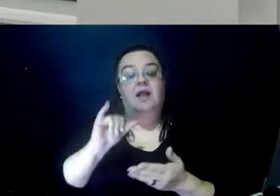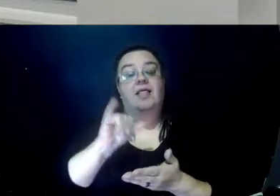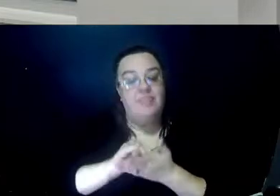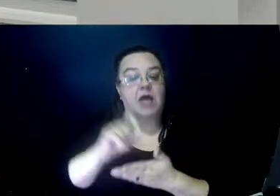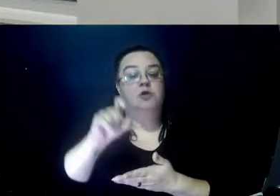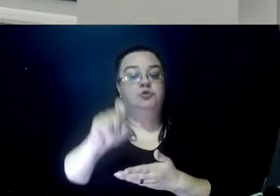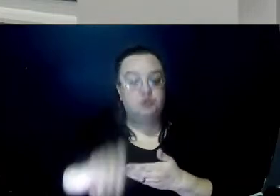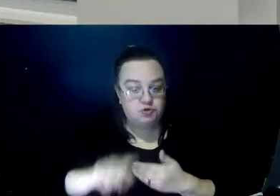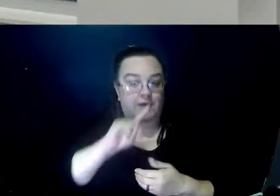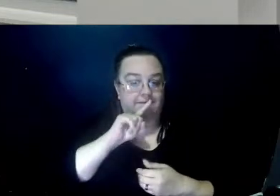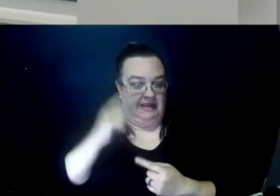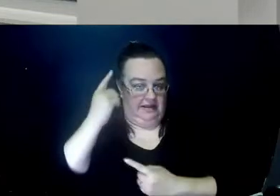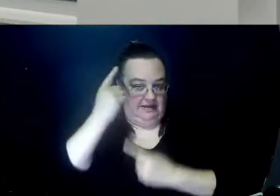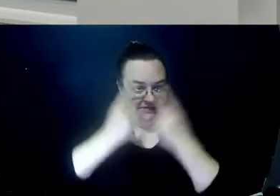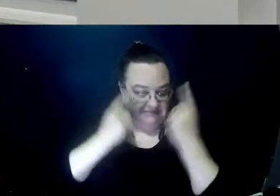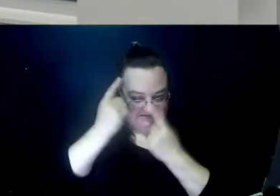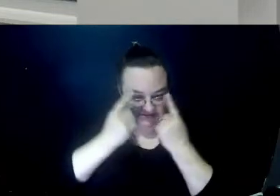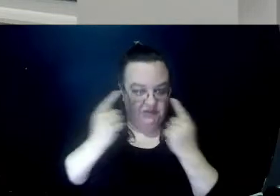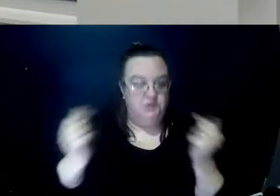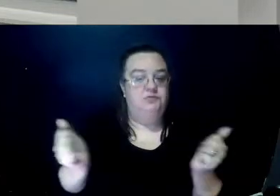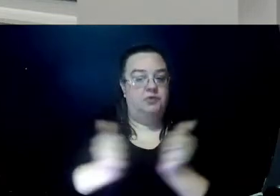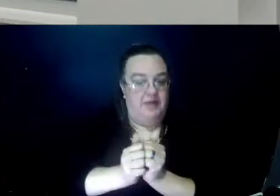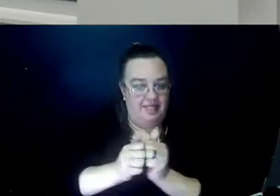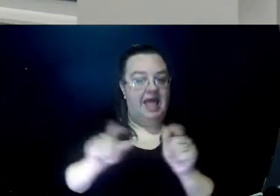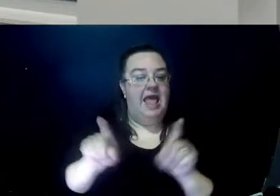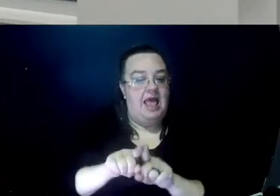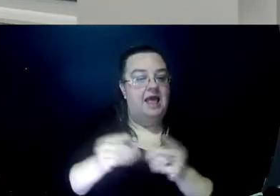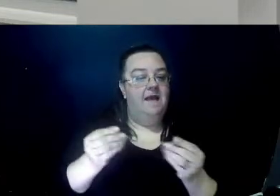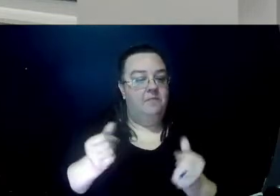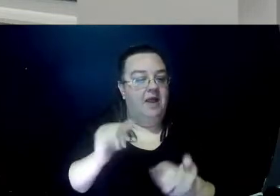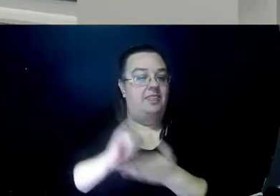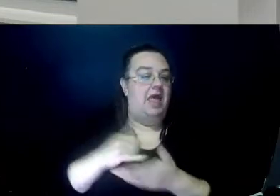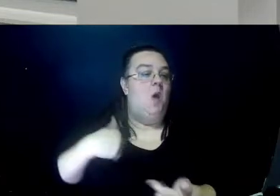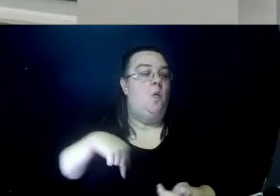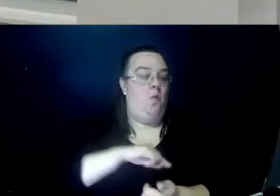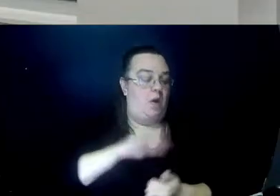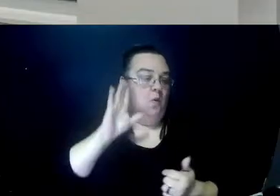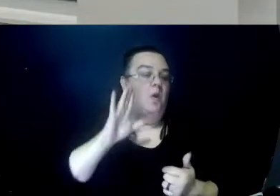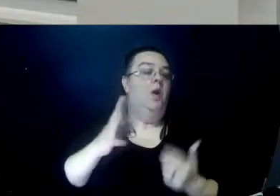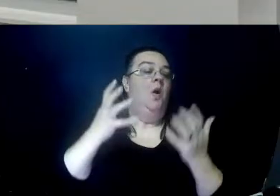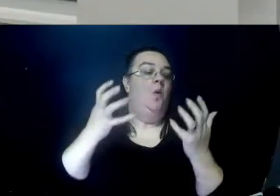considered together as properties that we would want to